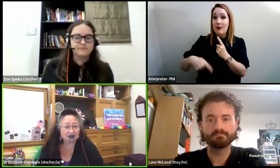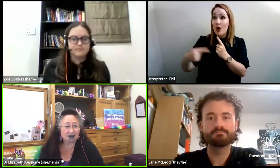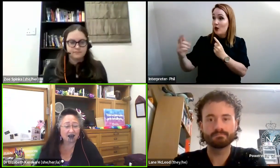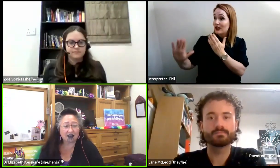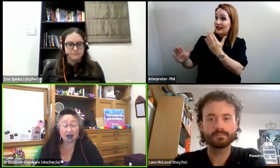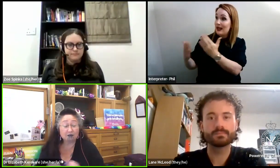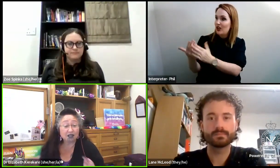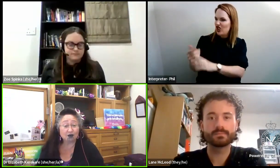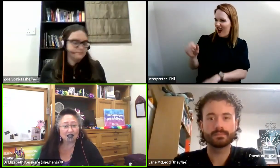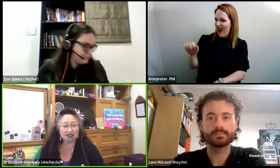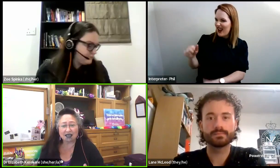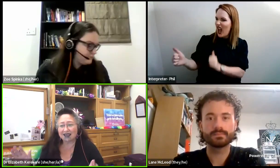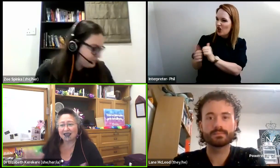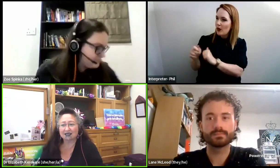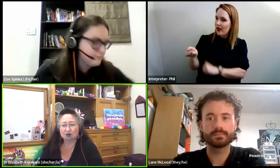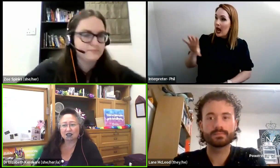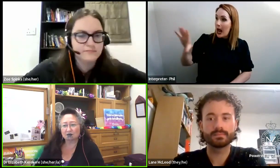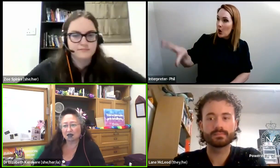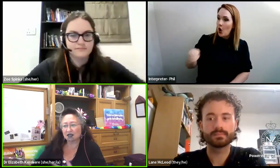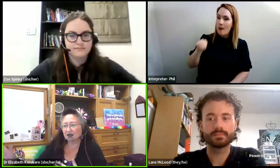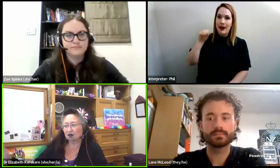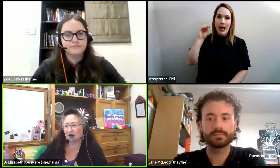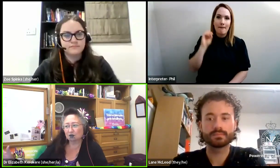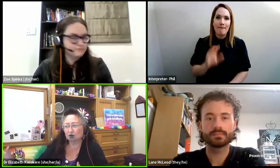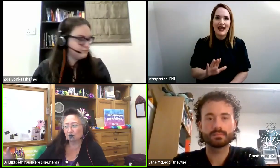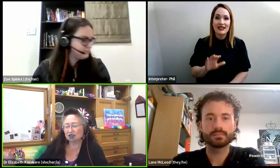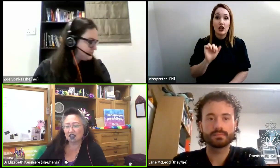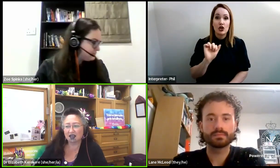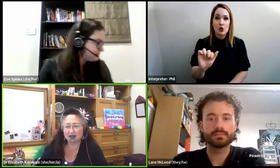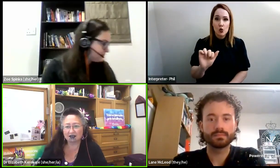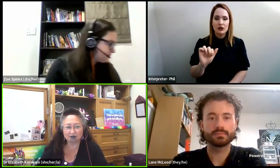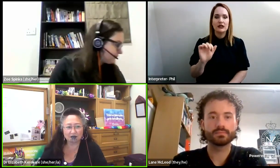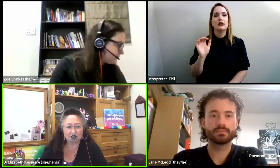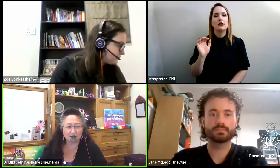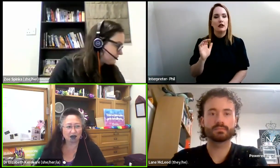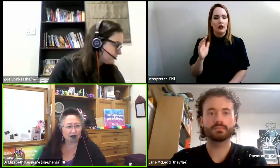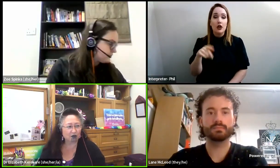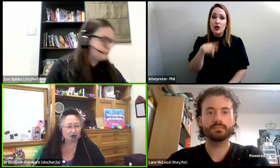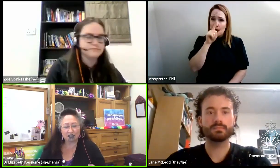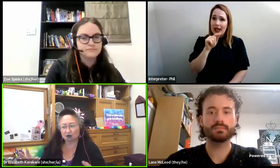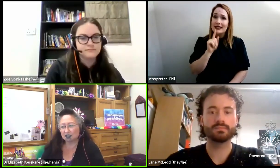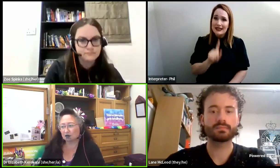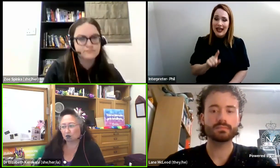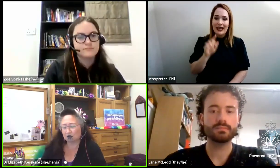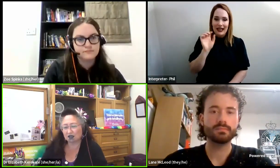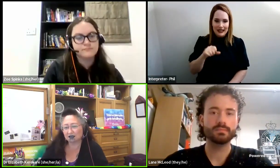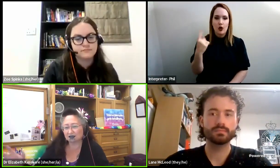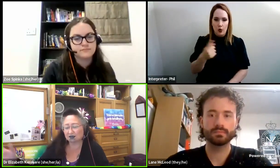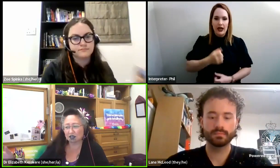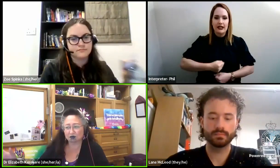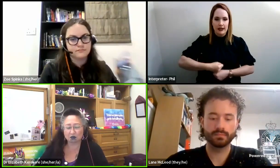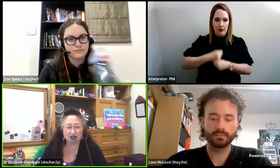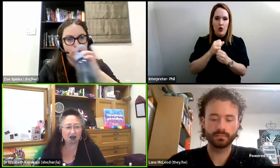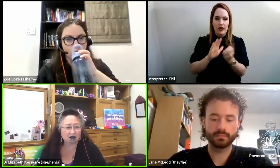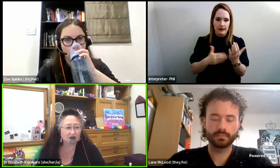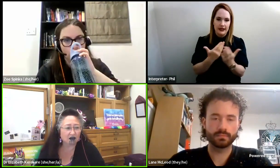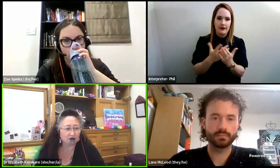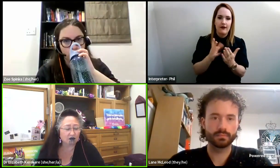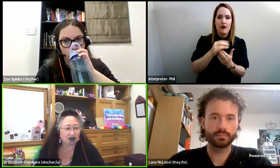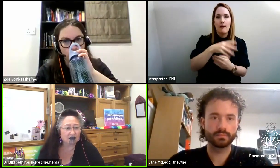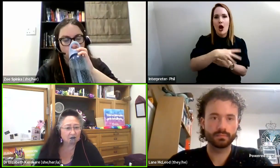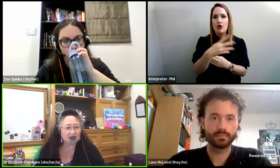submission. Absolutely say, yes, we support the submission by Rainbow Greens. We support the submission from Te